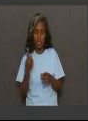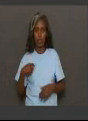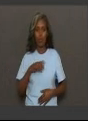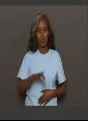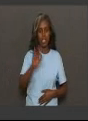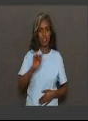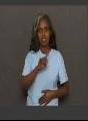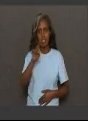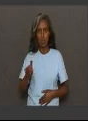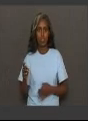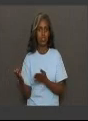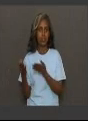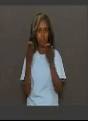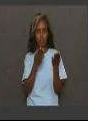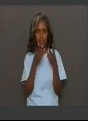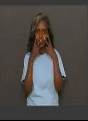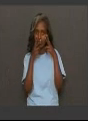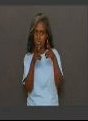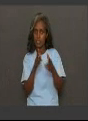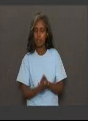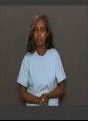seen here.